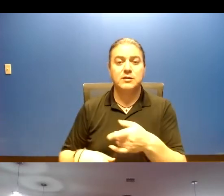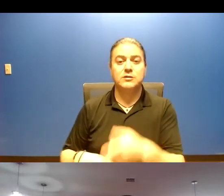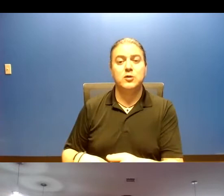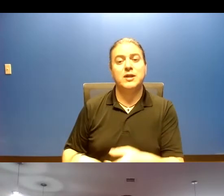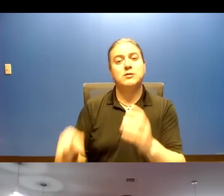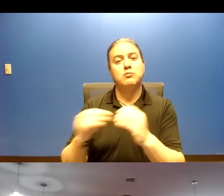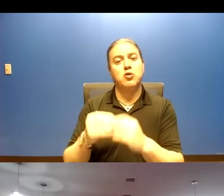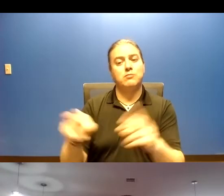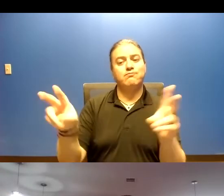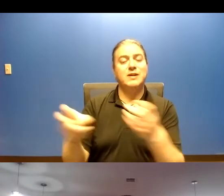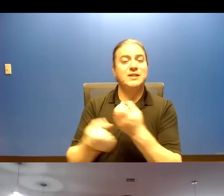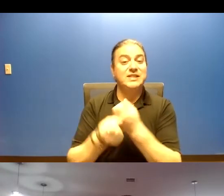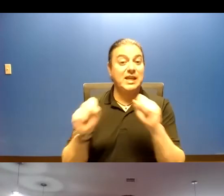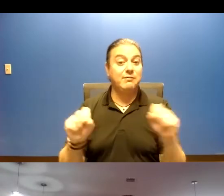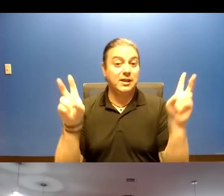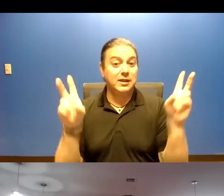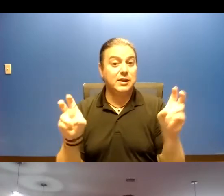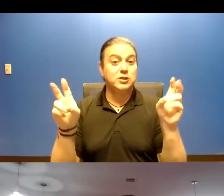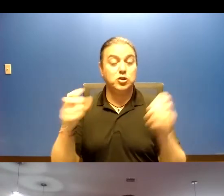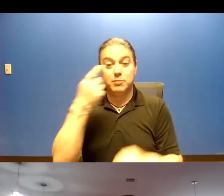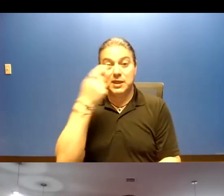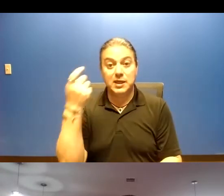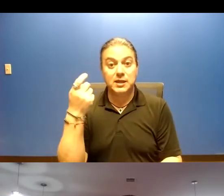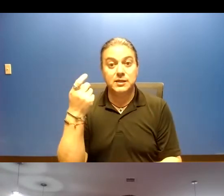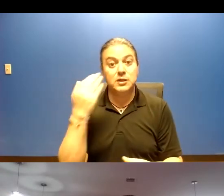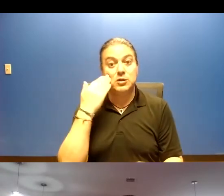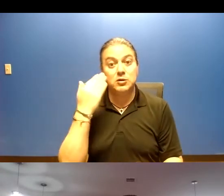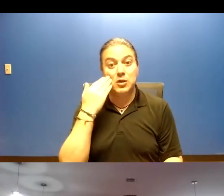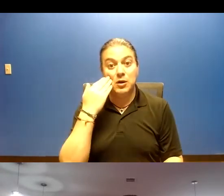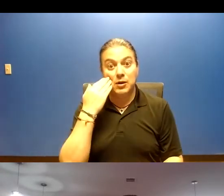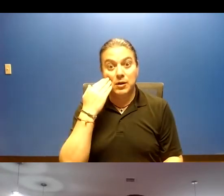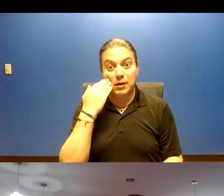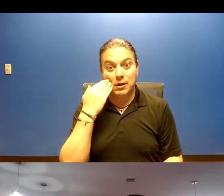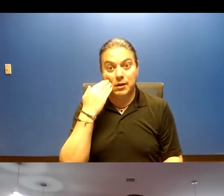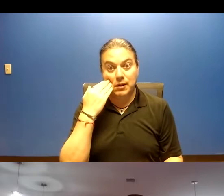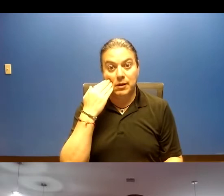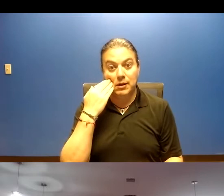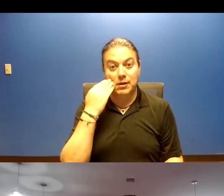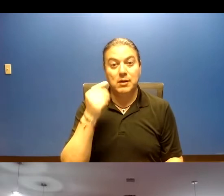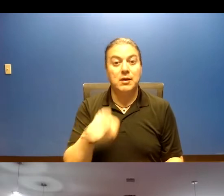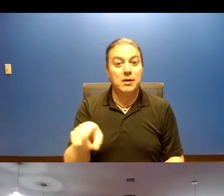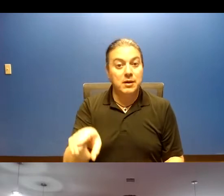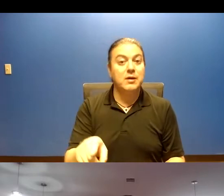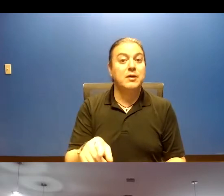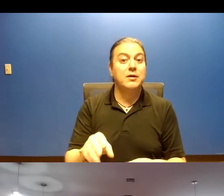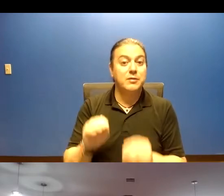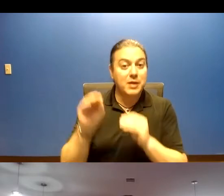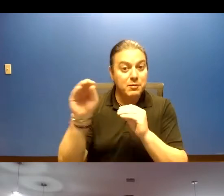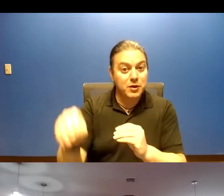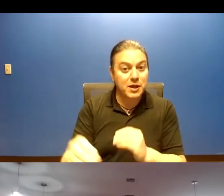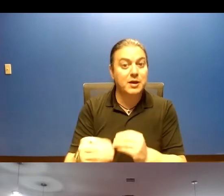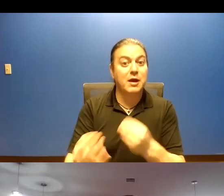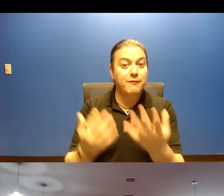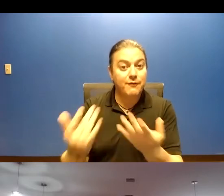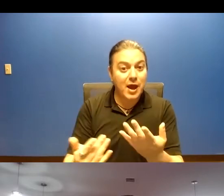safety issue. Because you know as well as I do, they output fire alarms, they output smoke alarms, and this